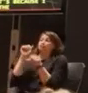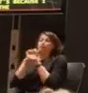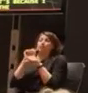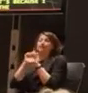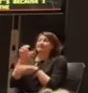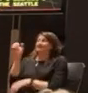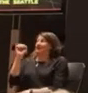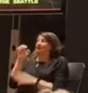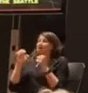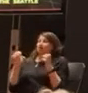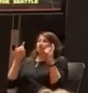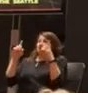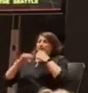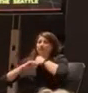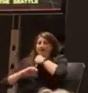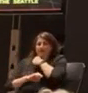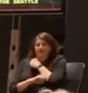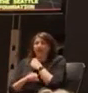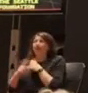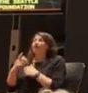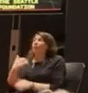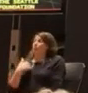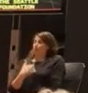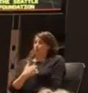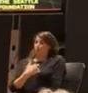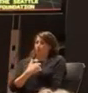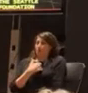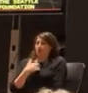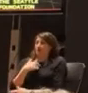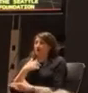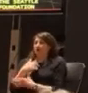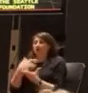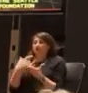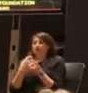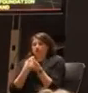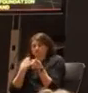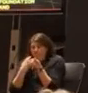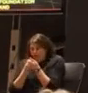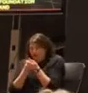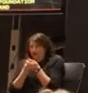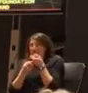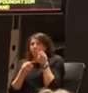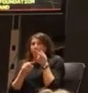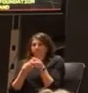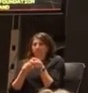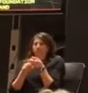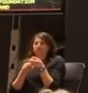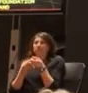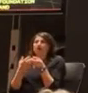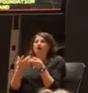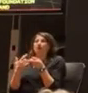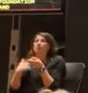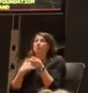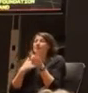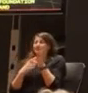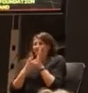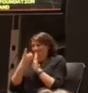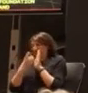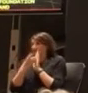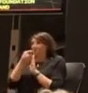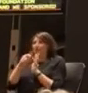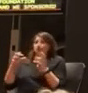committee. And we sponsored that and helped develop that retirement